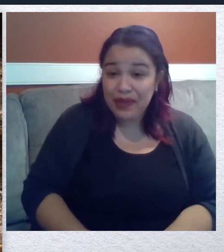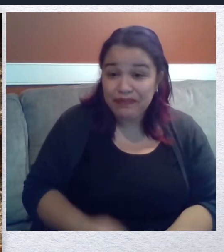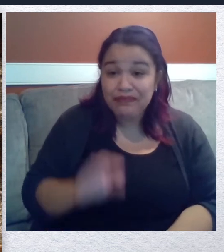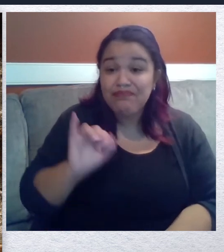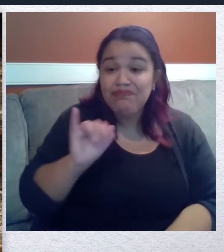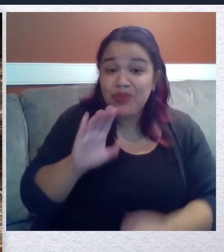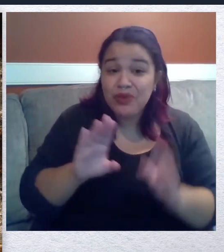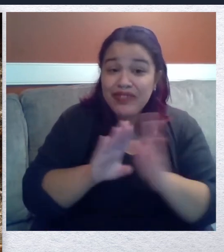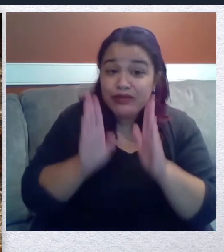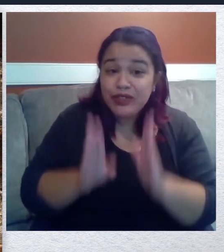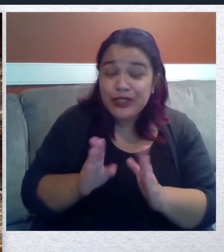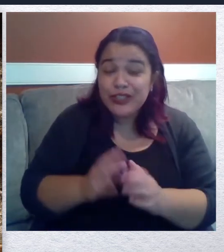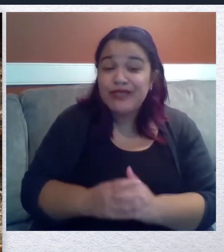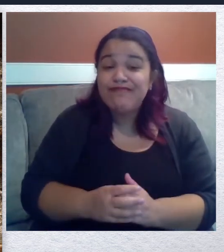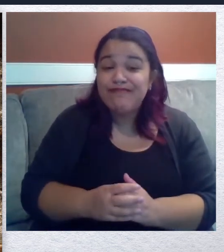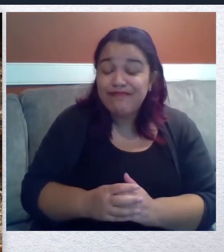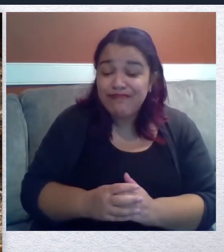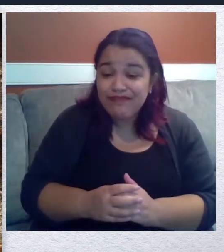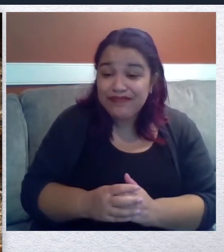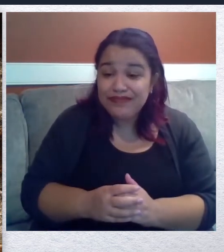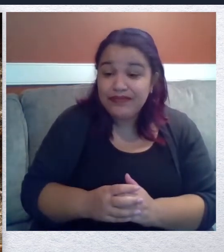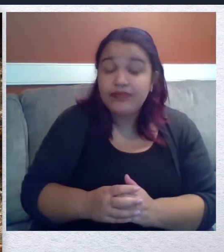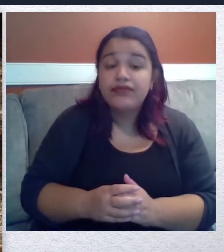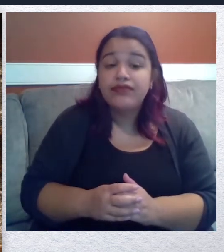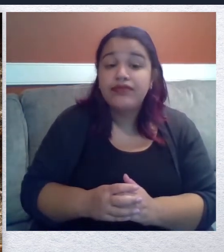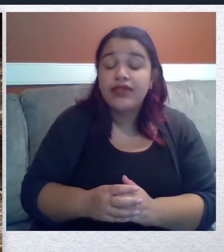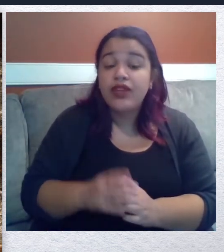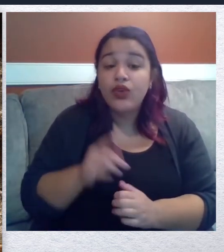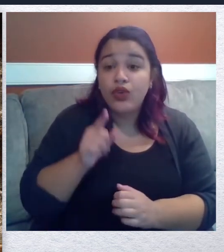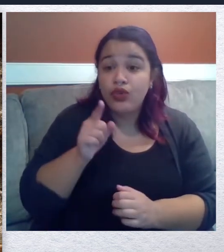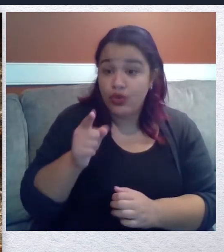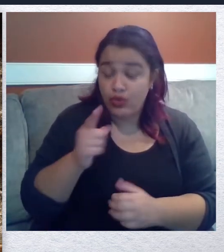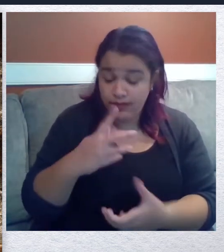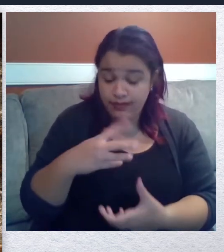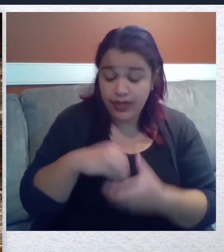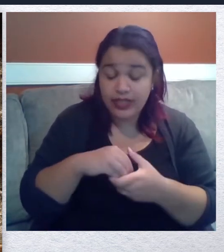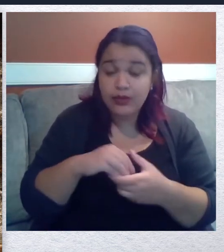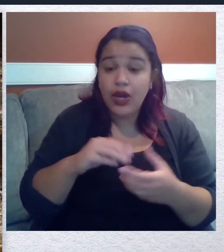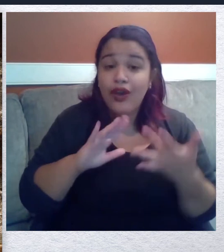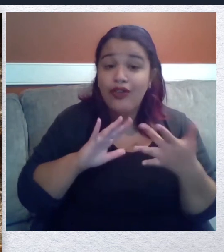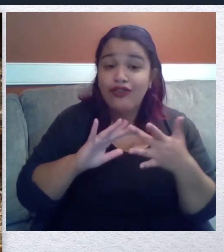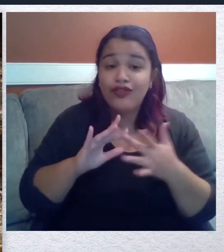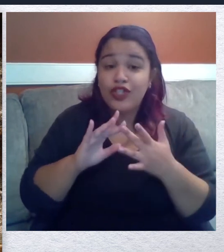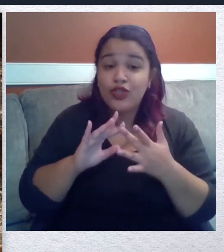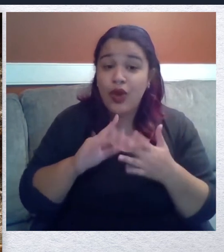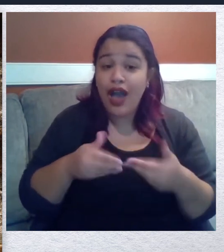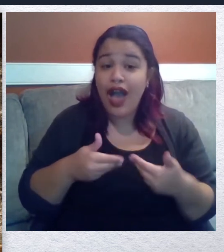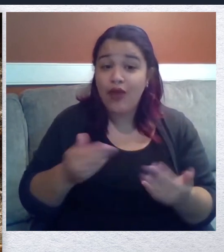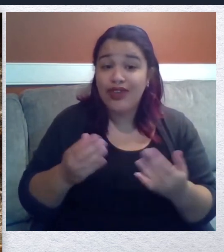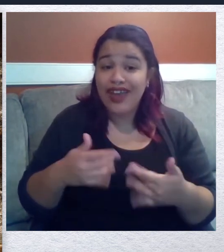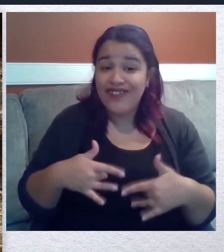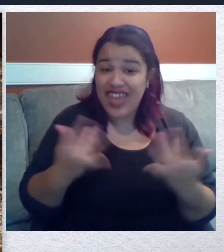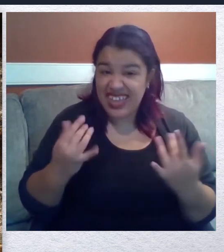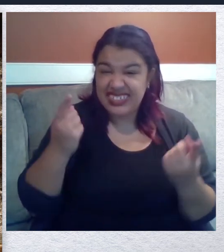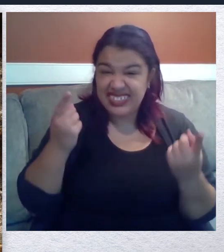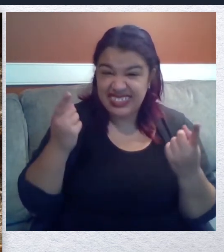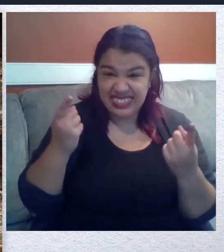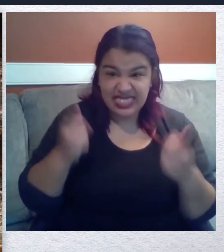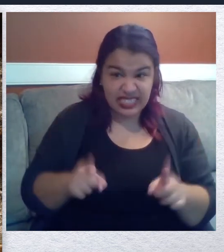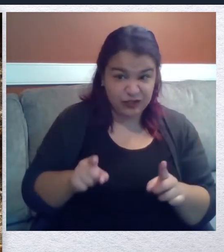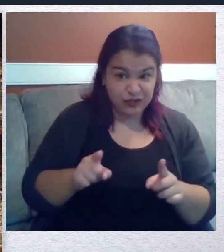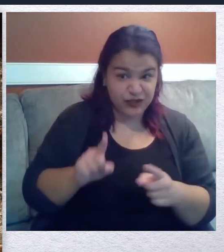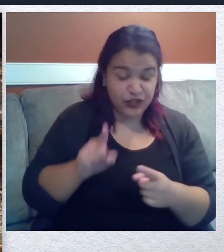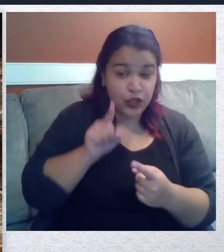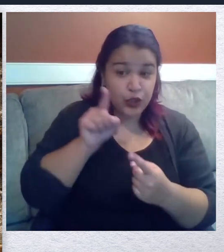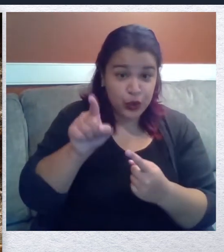the virtual hiring event with the candidate if the candidate, the counselor, and you all decide that